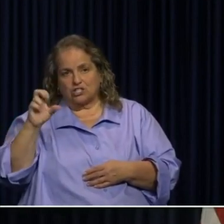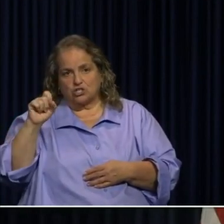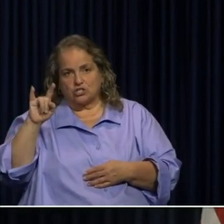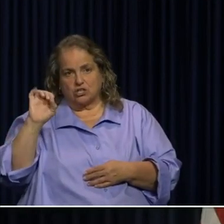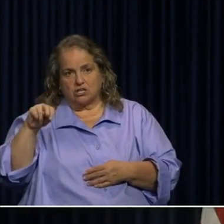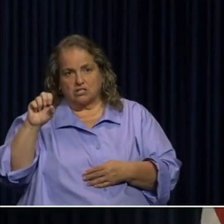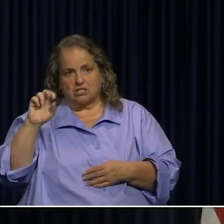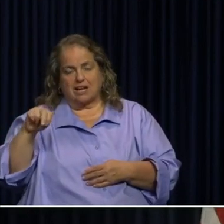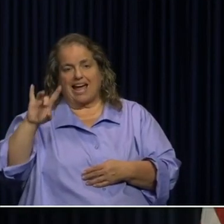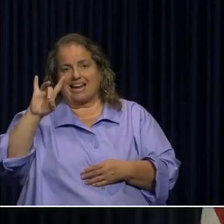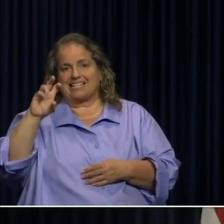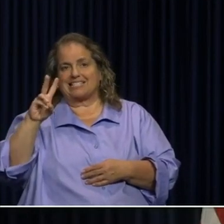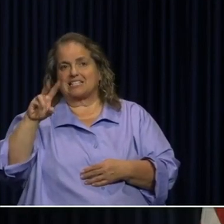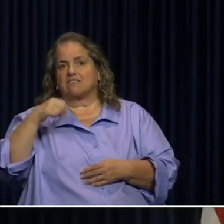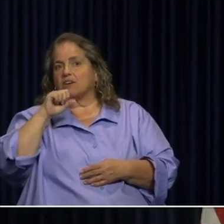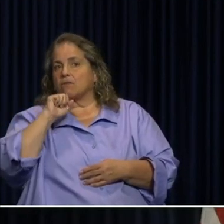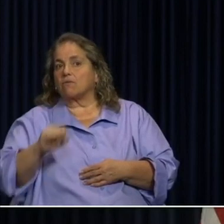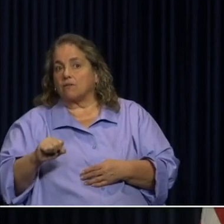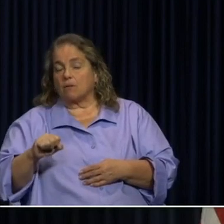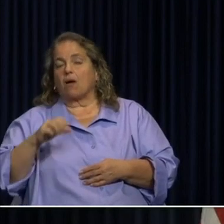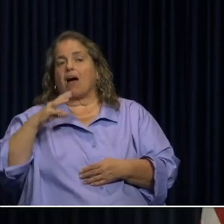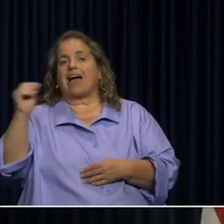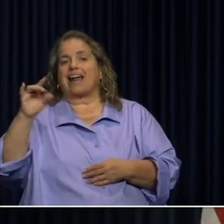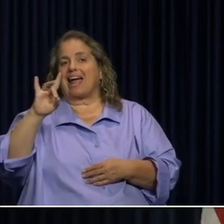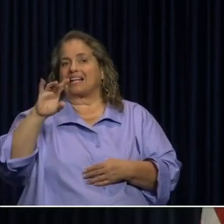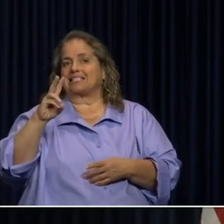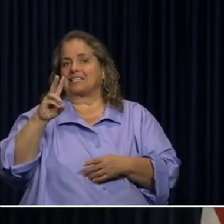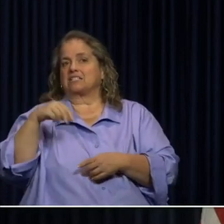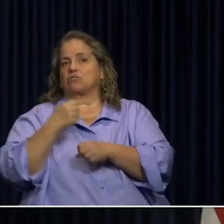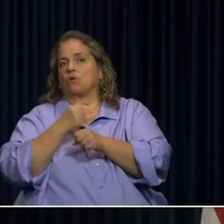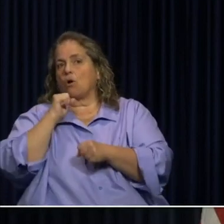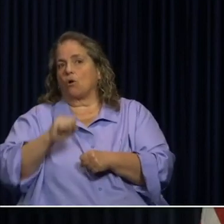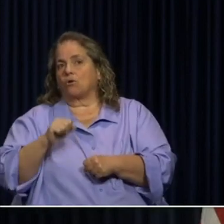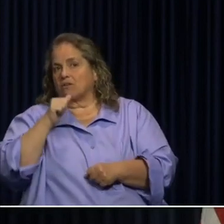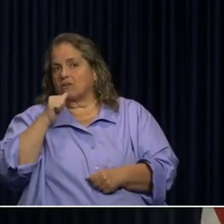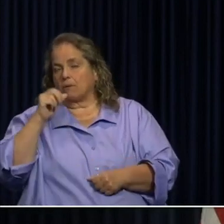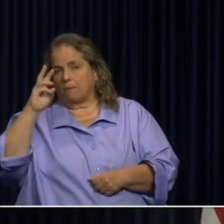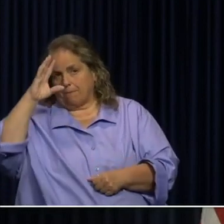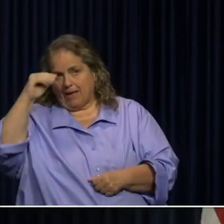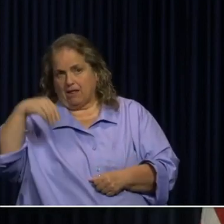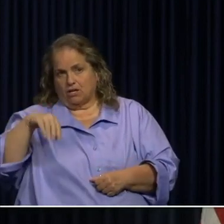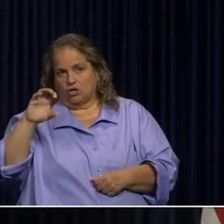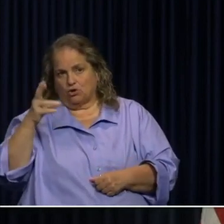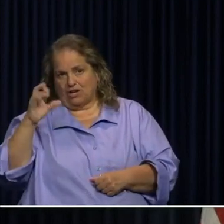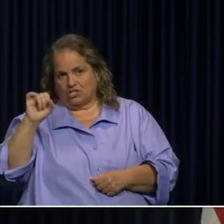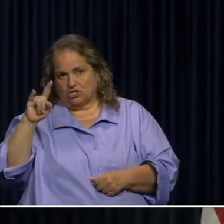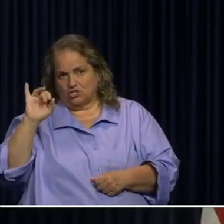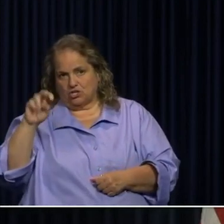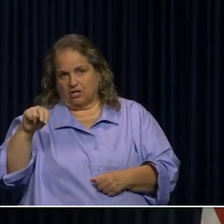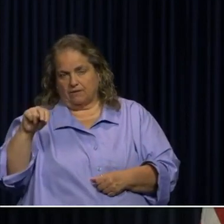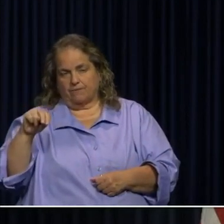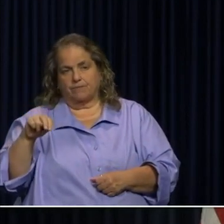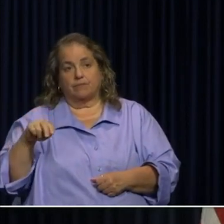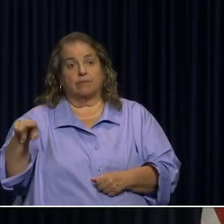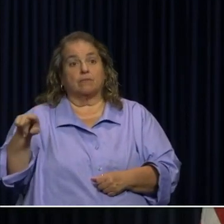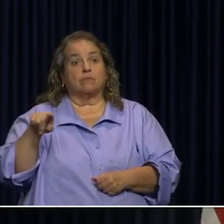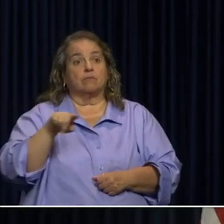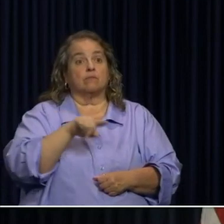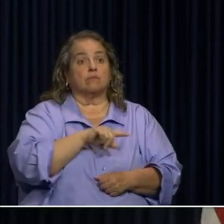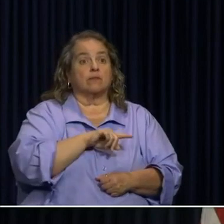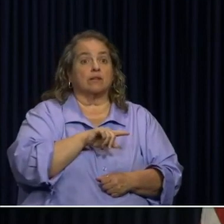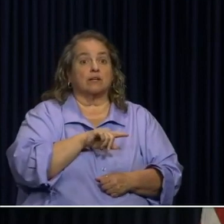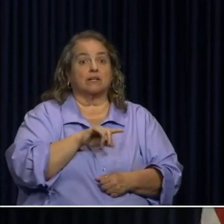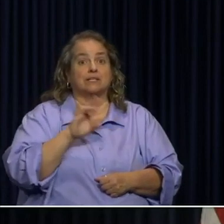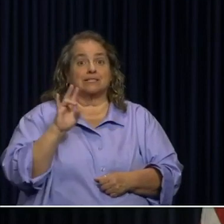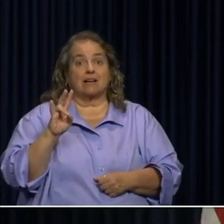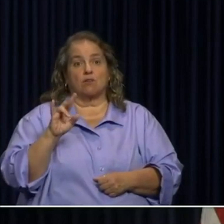Christian, and an 86-year-old male in Christian. Now, these are 8 Kentuckians that we